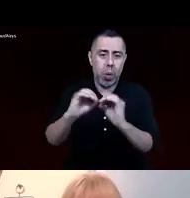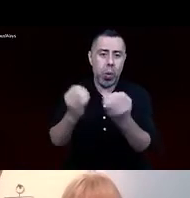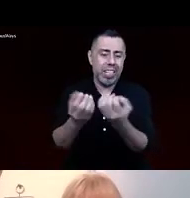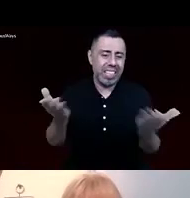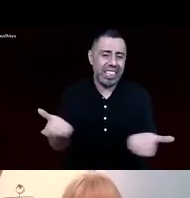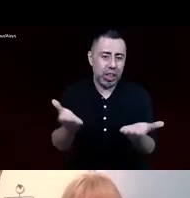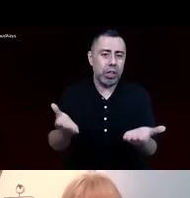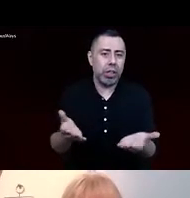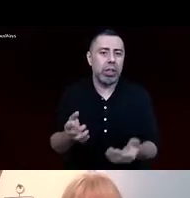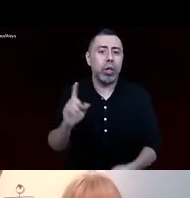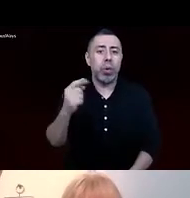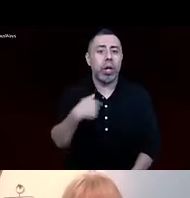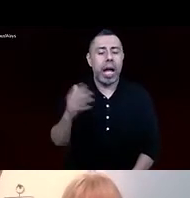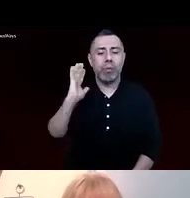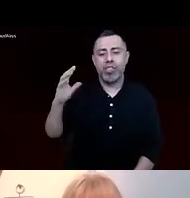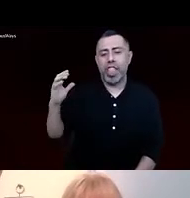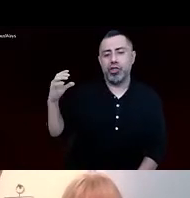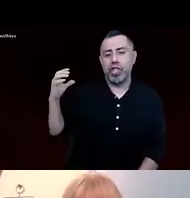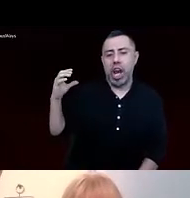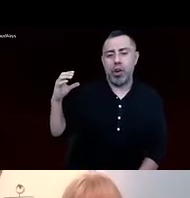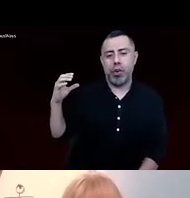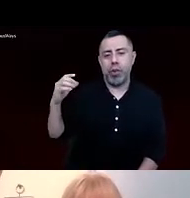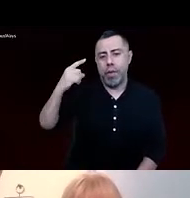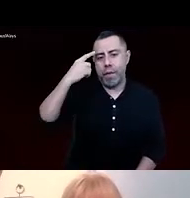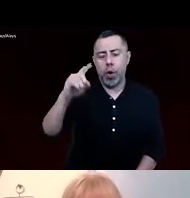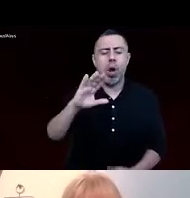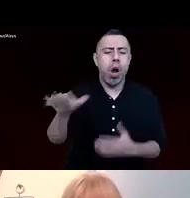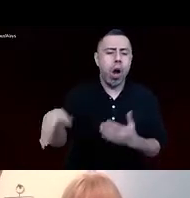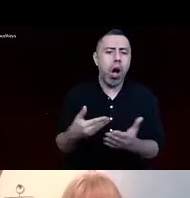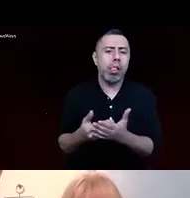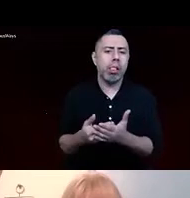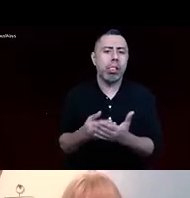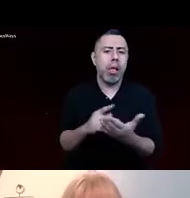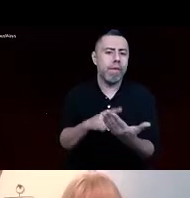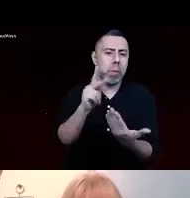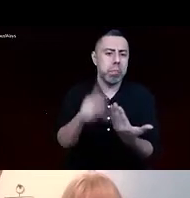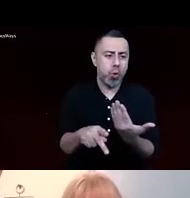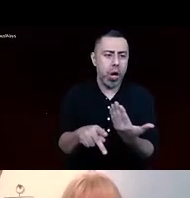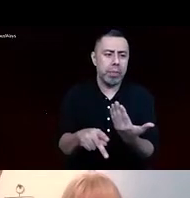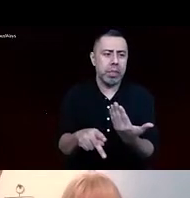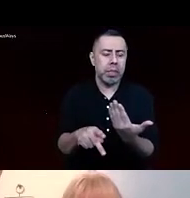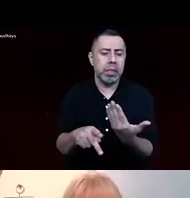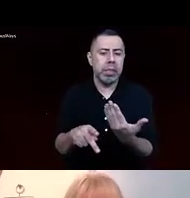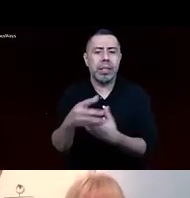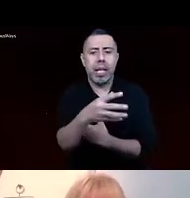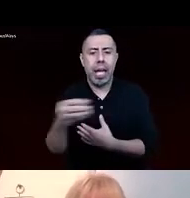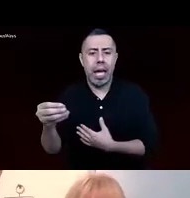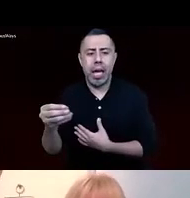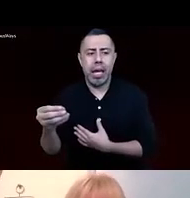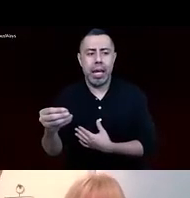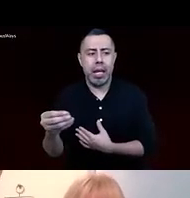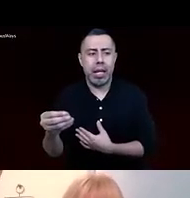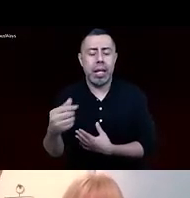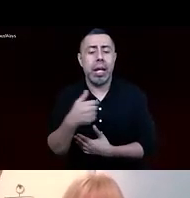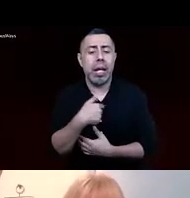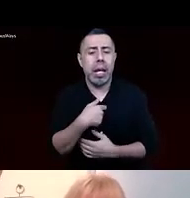was chair of all of the programs. And I